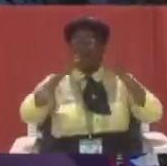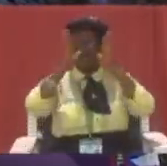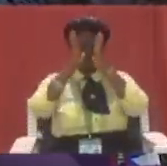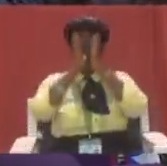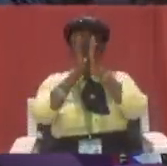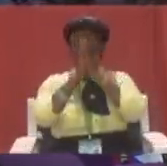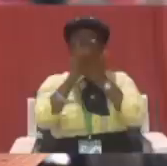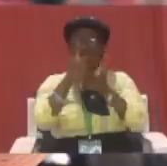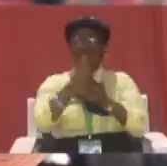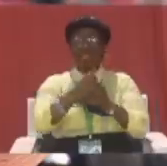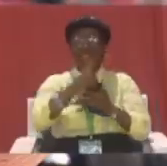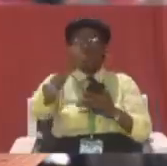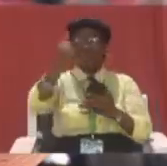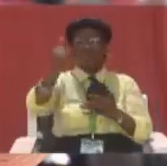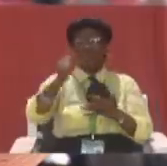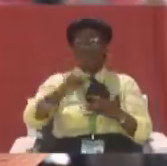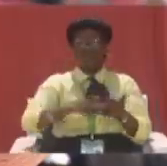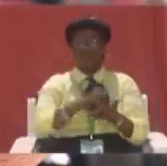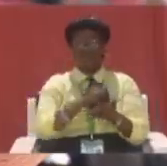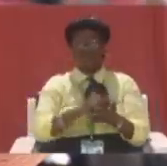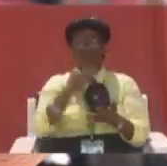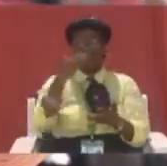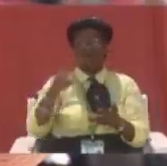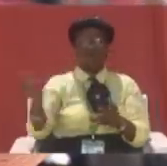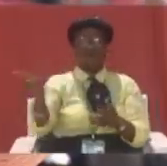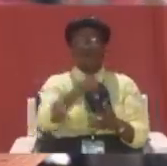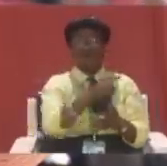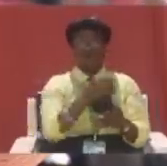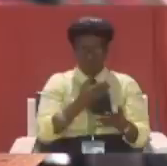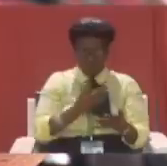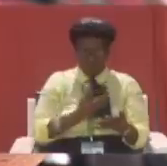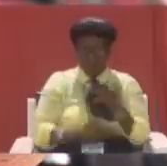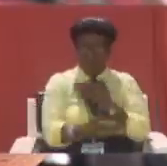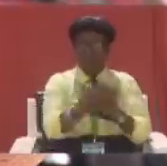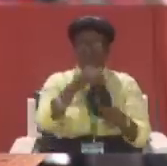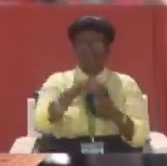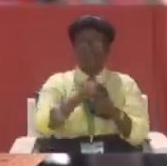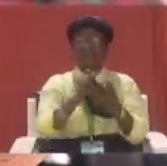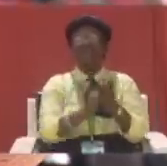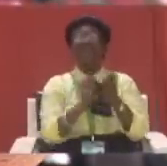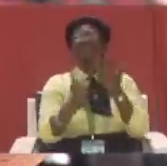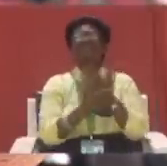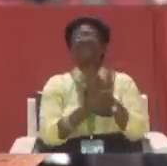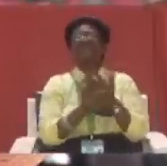Amen. Those of you born in April, shout another hallelujah.